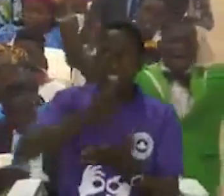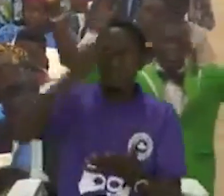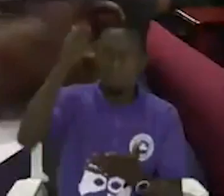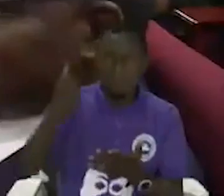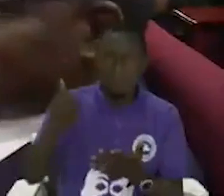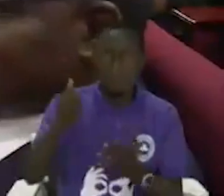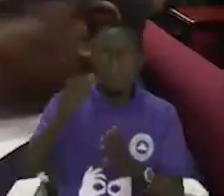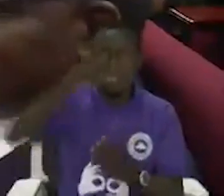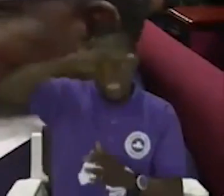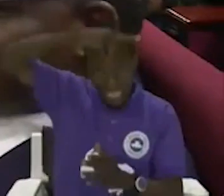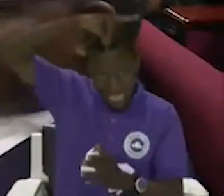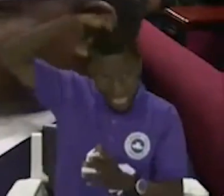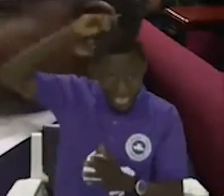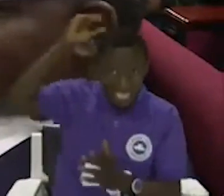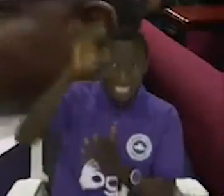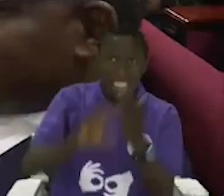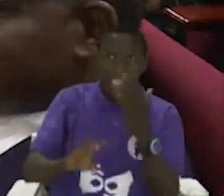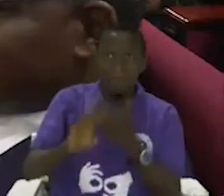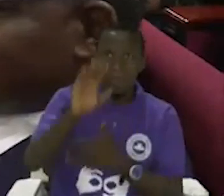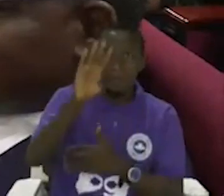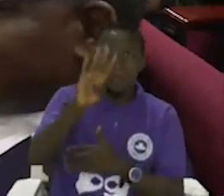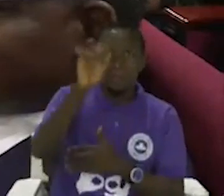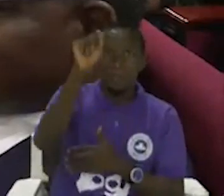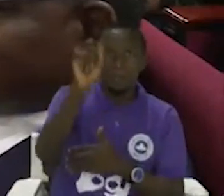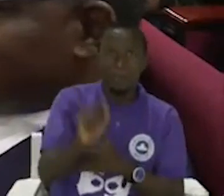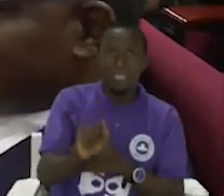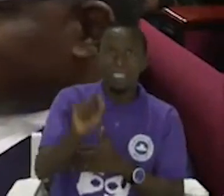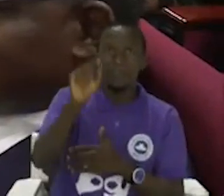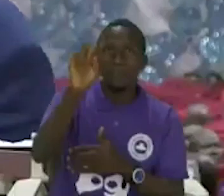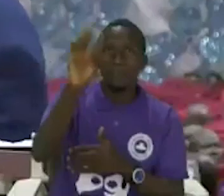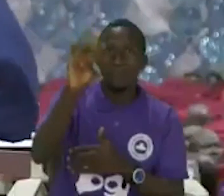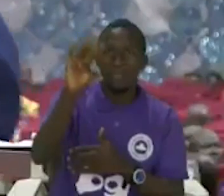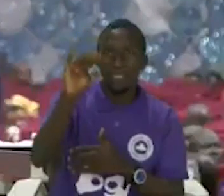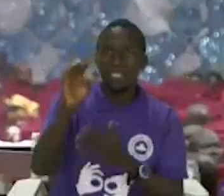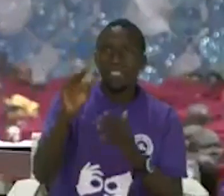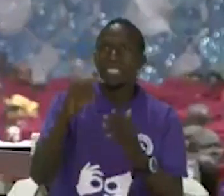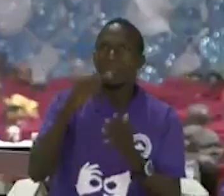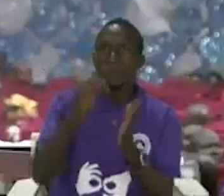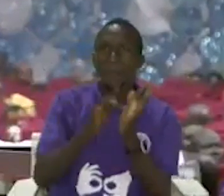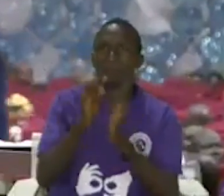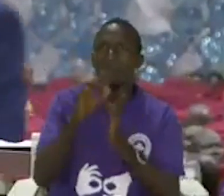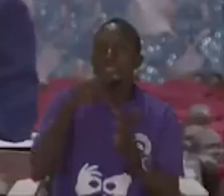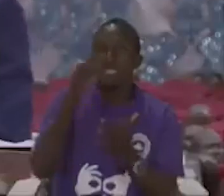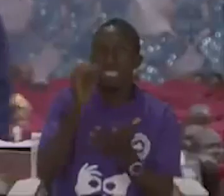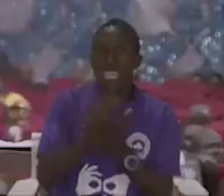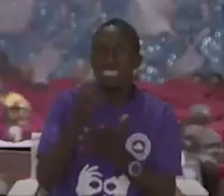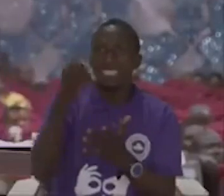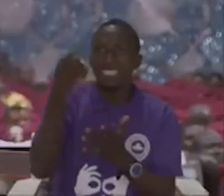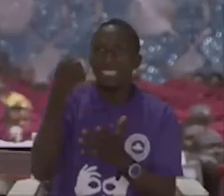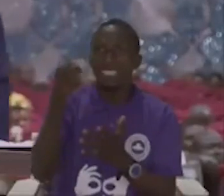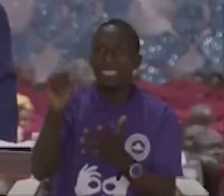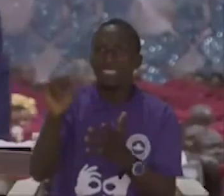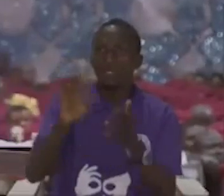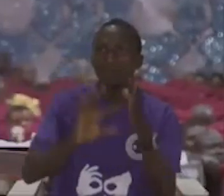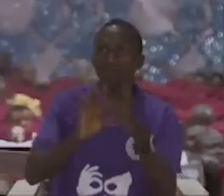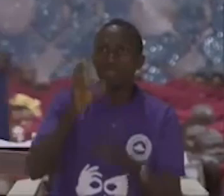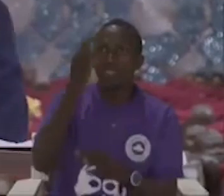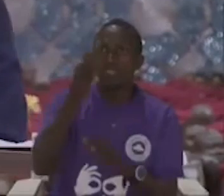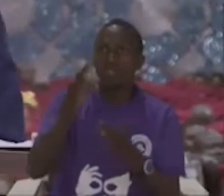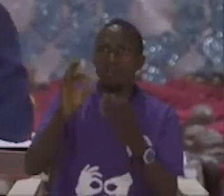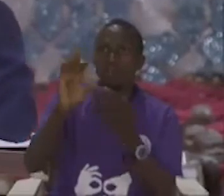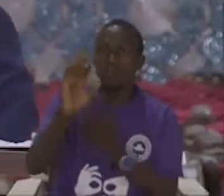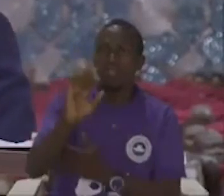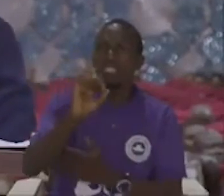Daniel chapter 5 verse 14. The Bible says, I have heard of thee that the spirit of God is in thee. And that the light and